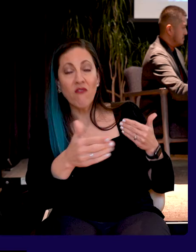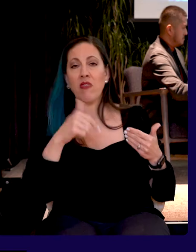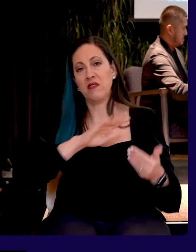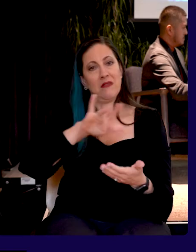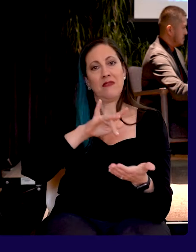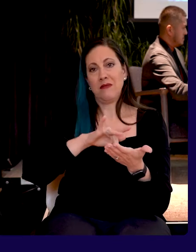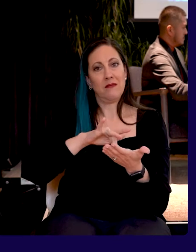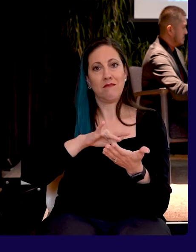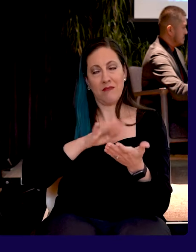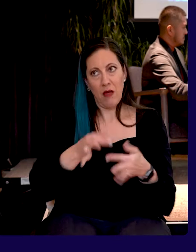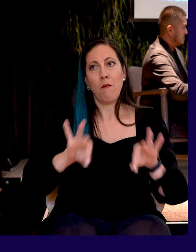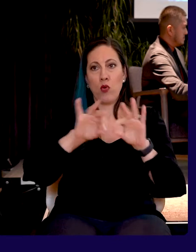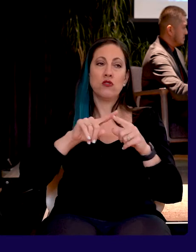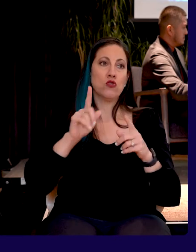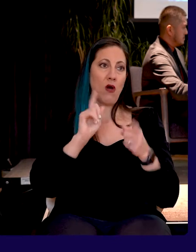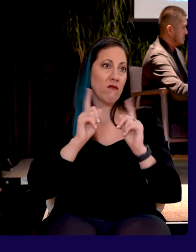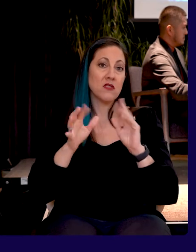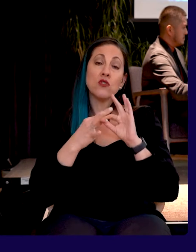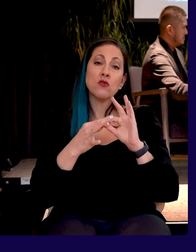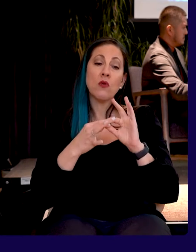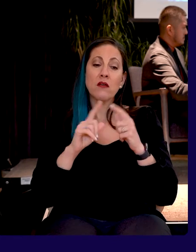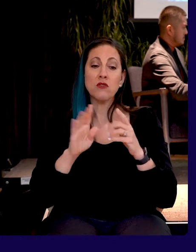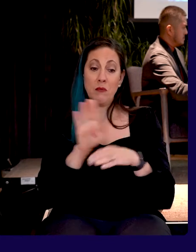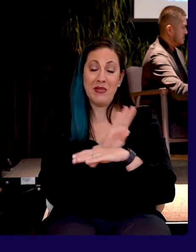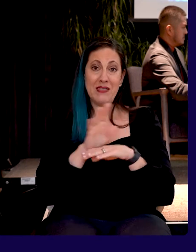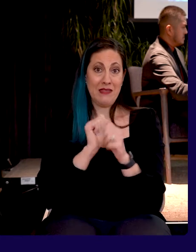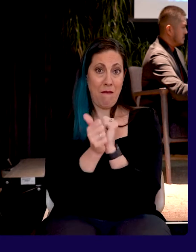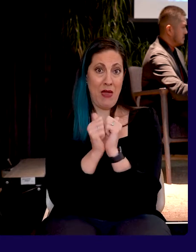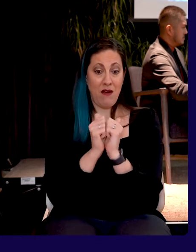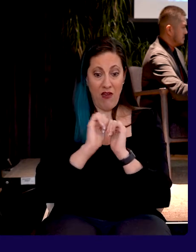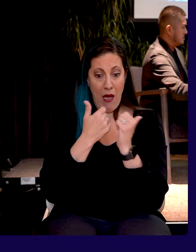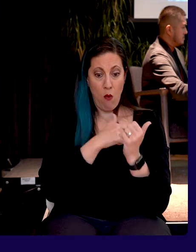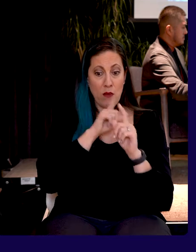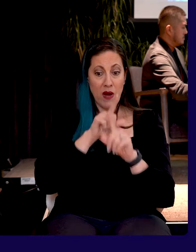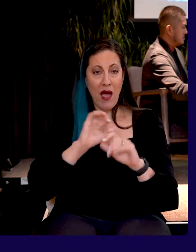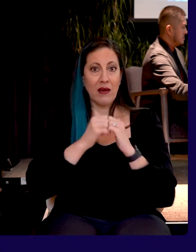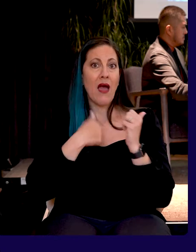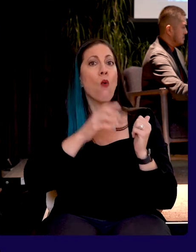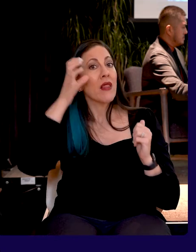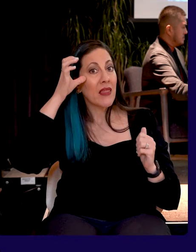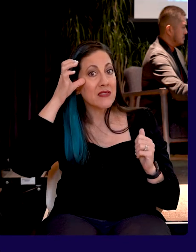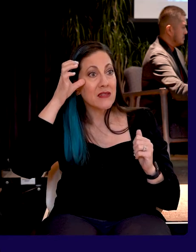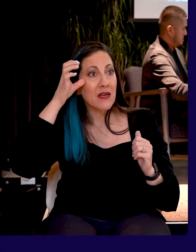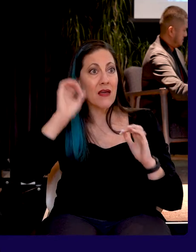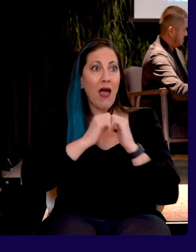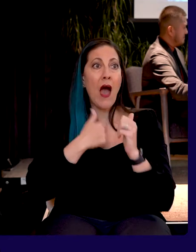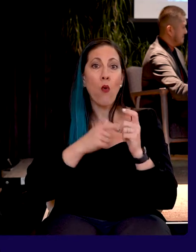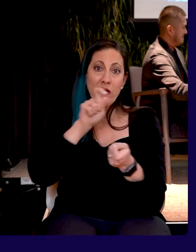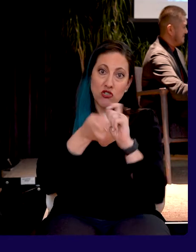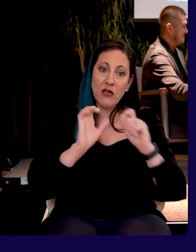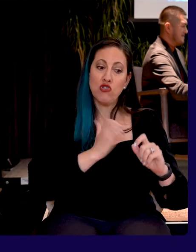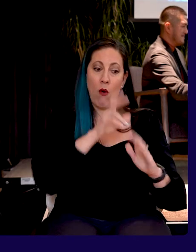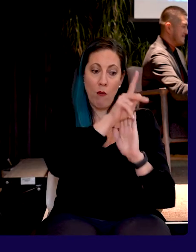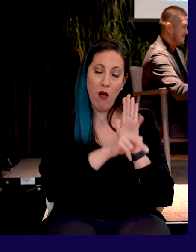to the conversation in terms of business competitiveness, how we're reacting to this, how we're listening to people, and then how we're adjusting our policies